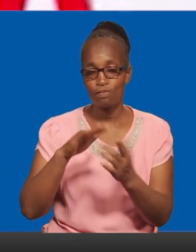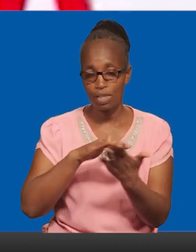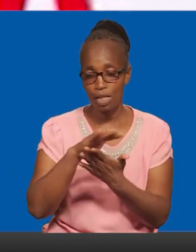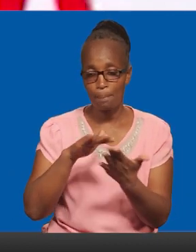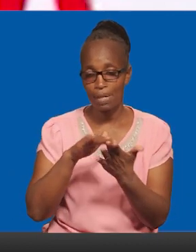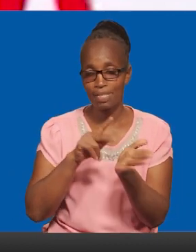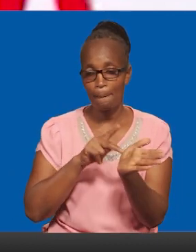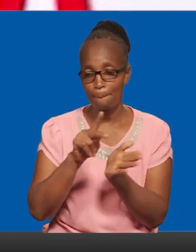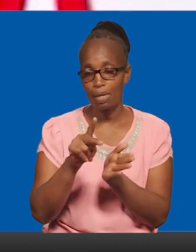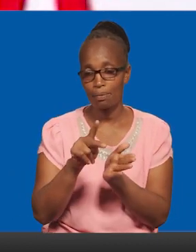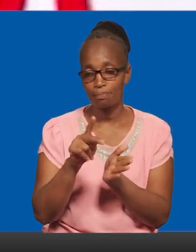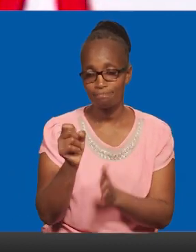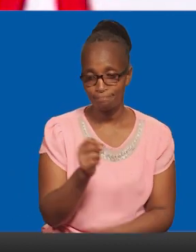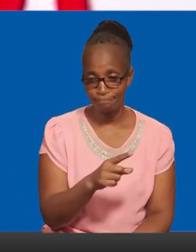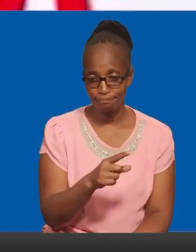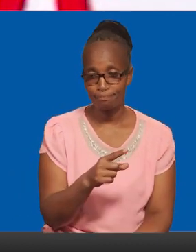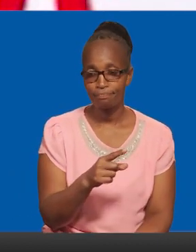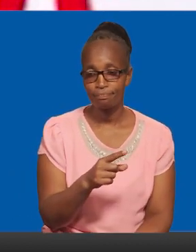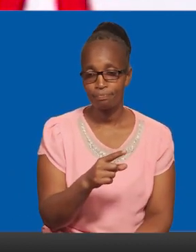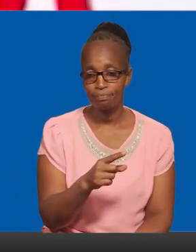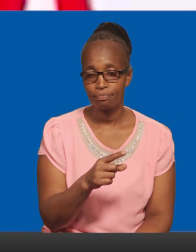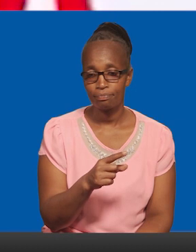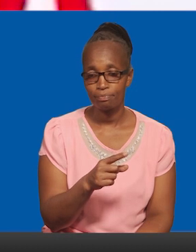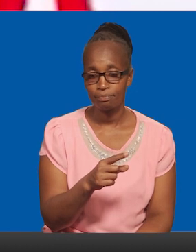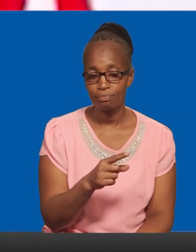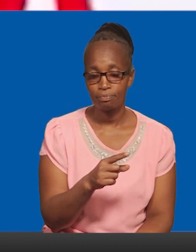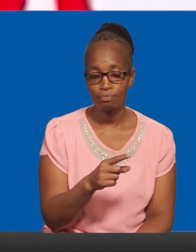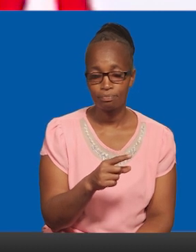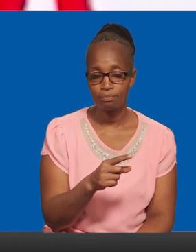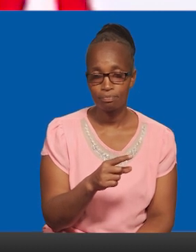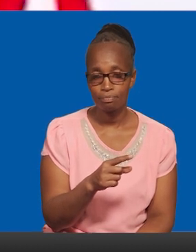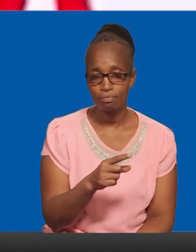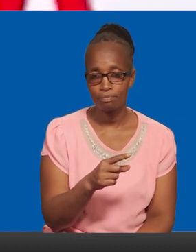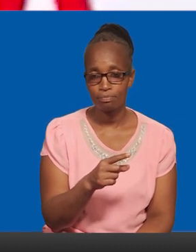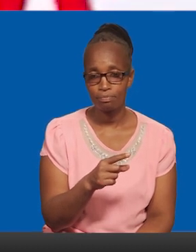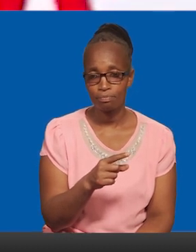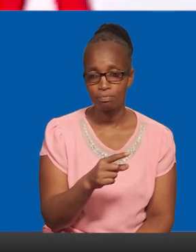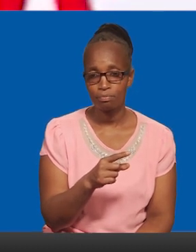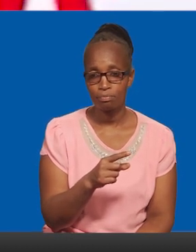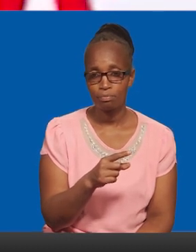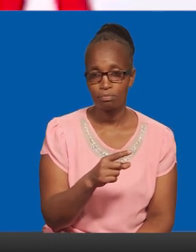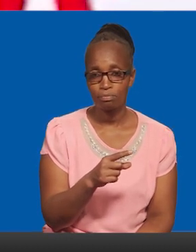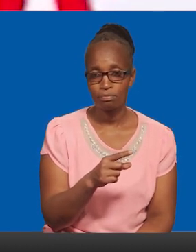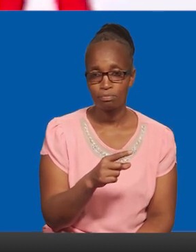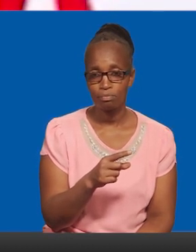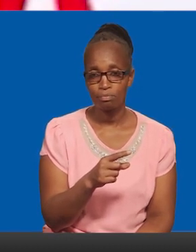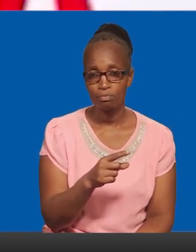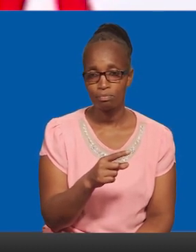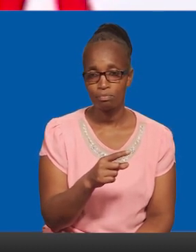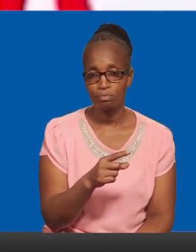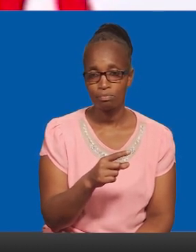home only a third of their basic salaries, the rest going to taxes. When somebody told